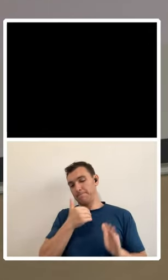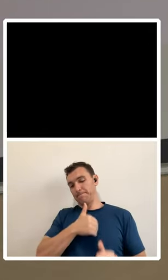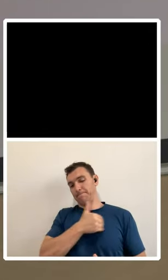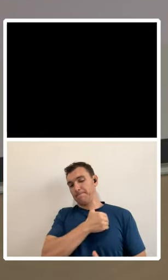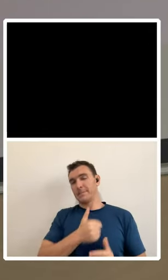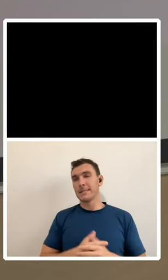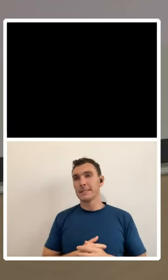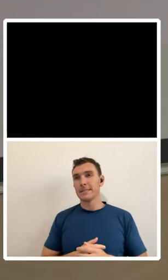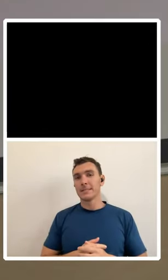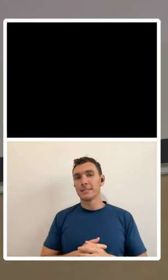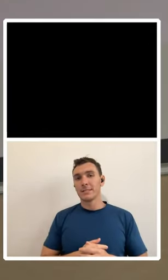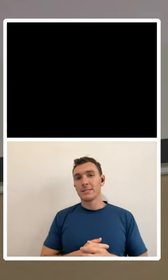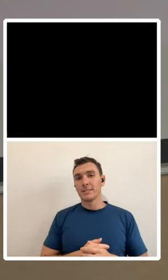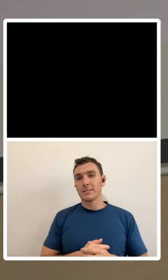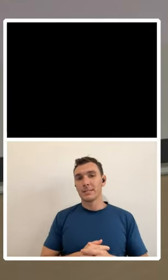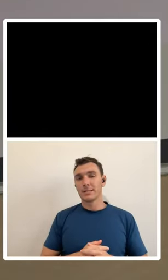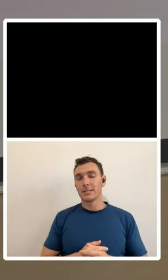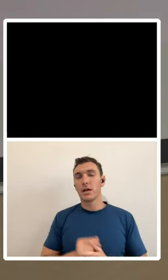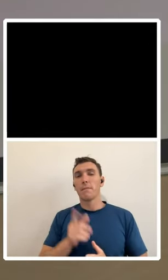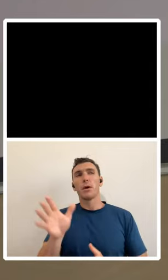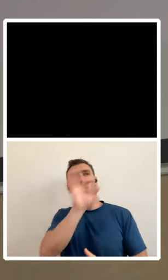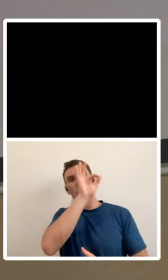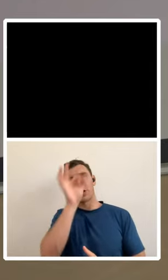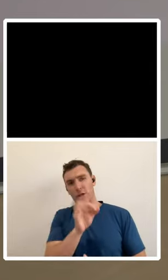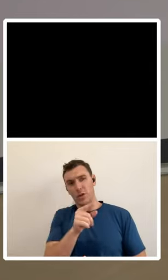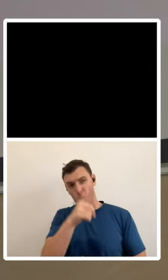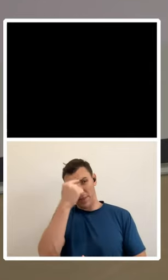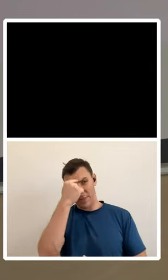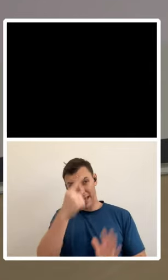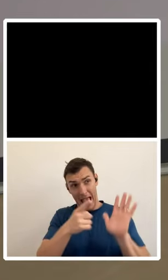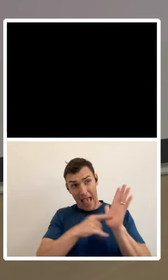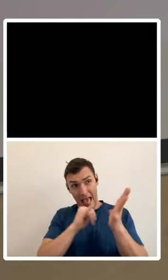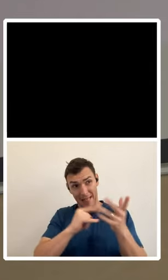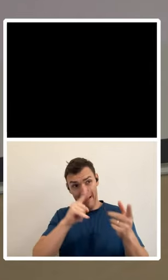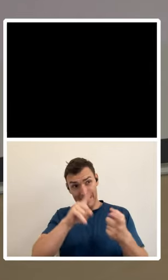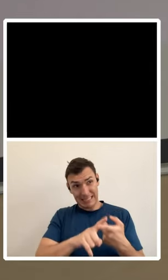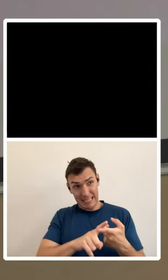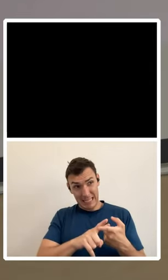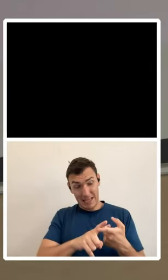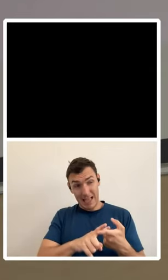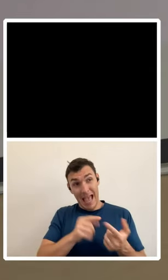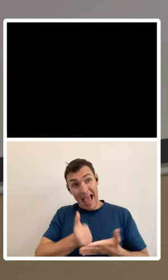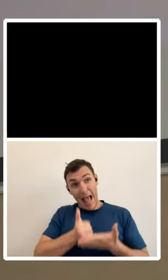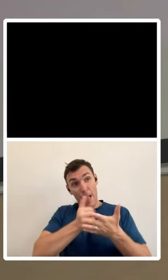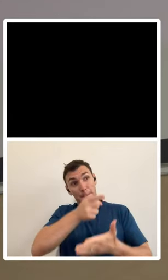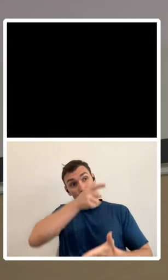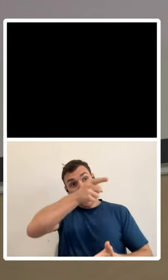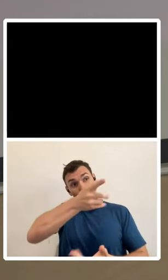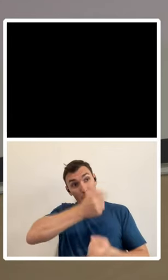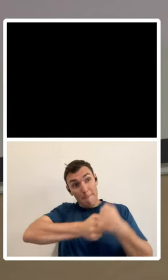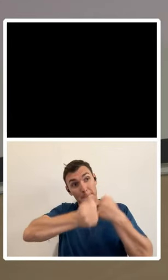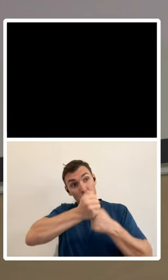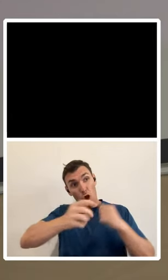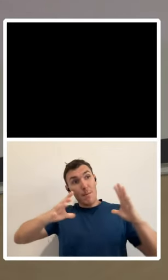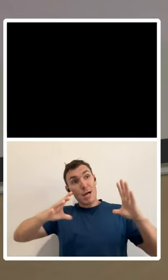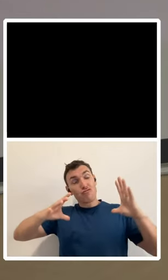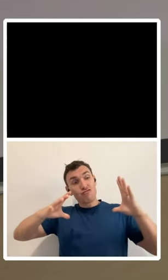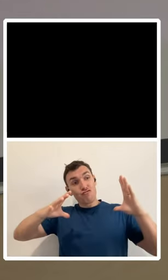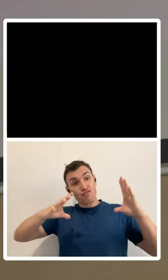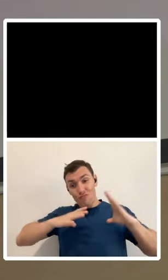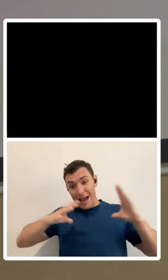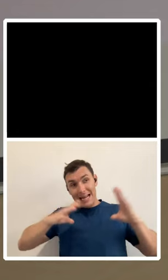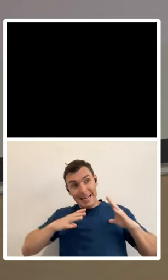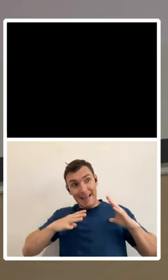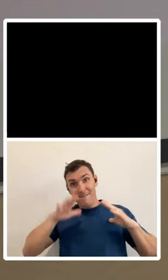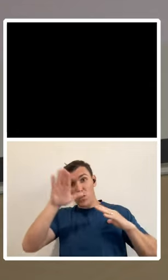What do you think LSE equipped you for what you learned throughout the book? Do you think it equipped you for what you learned about inequality? Do you think it